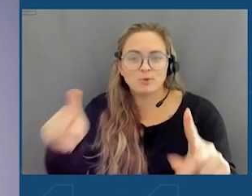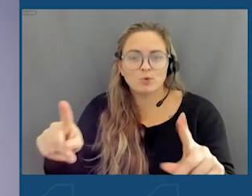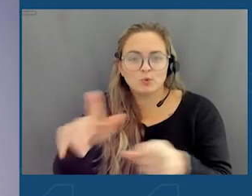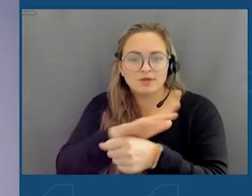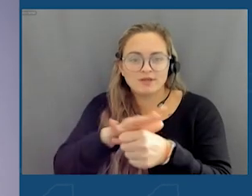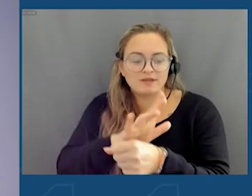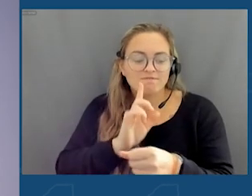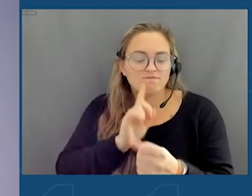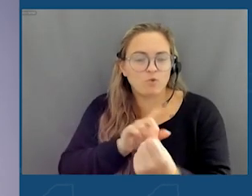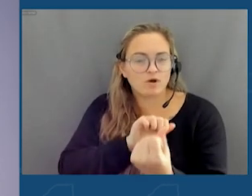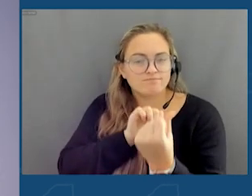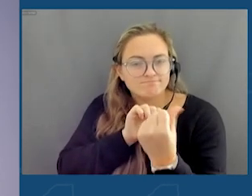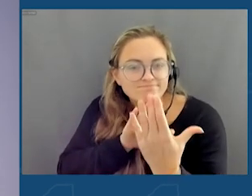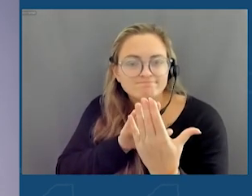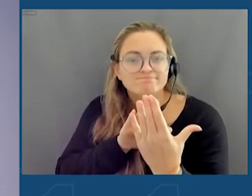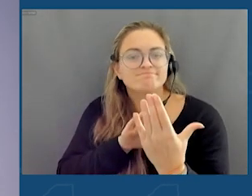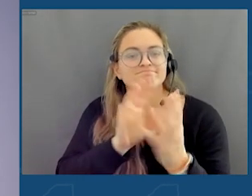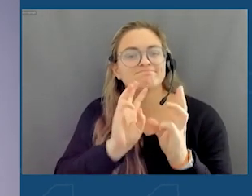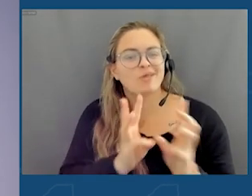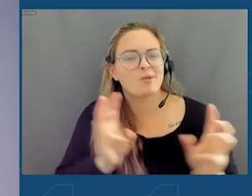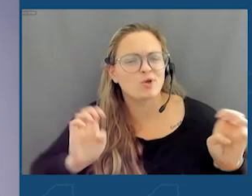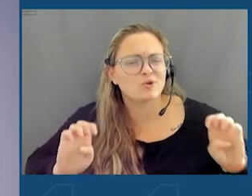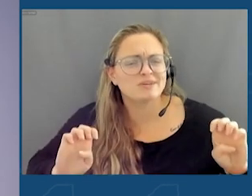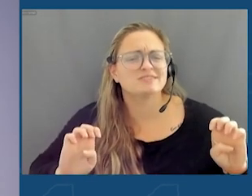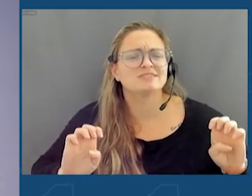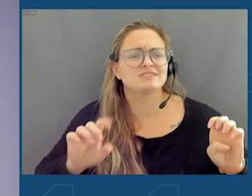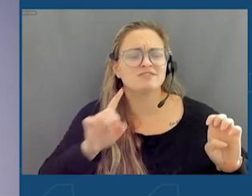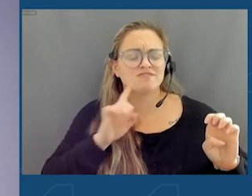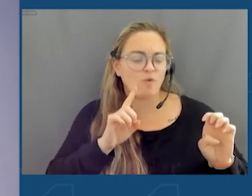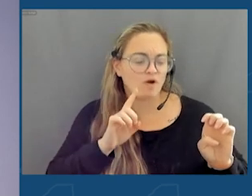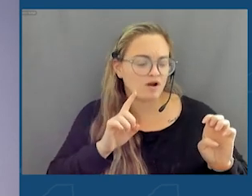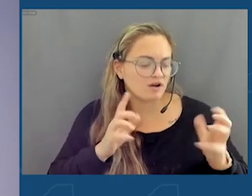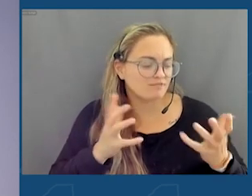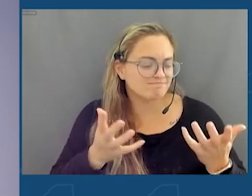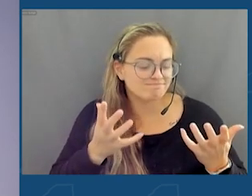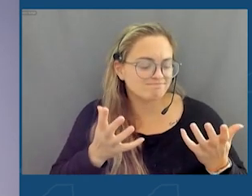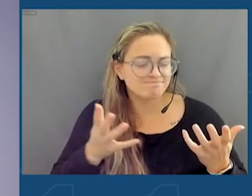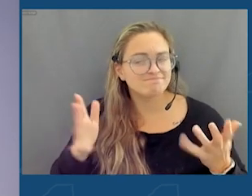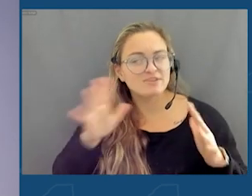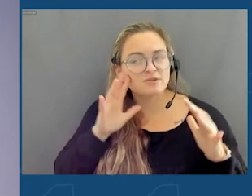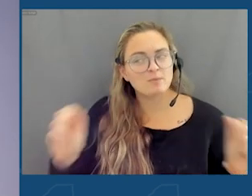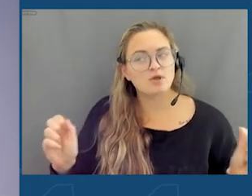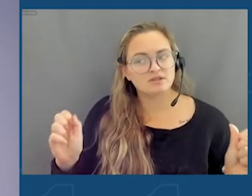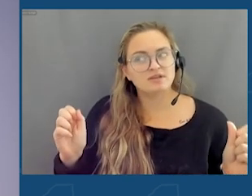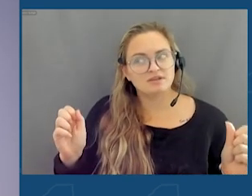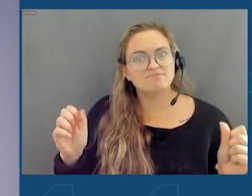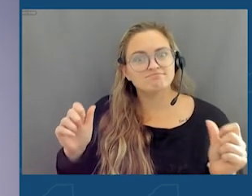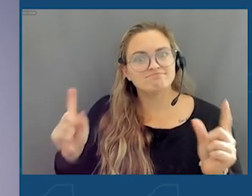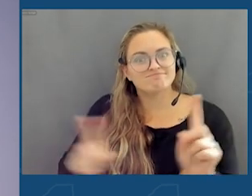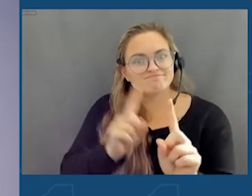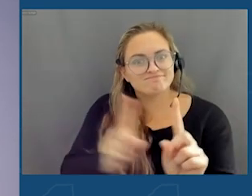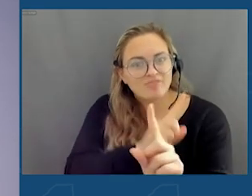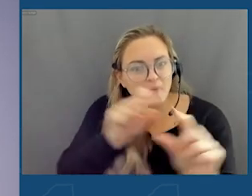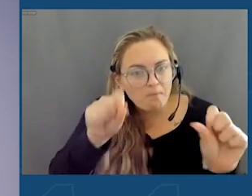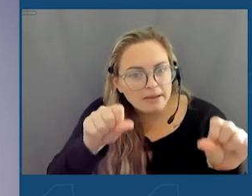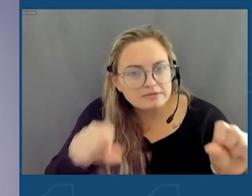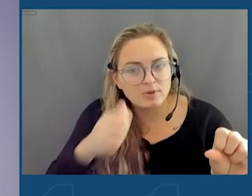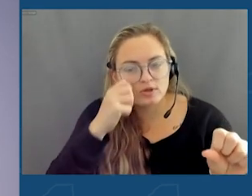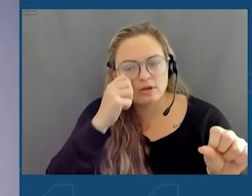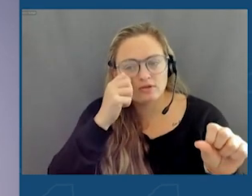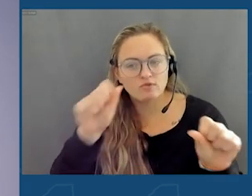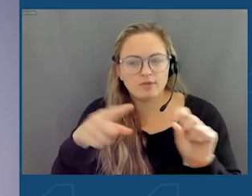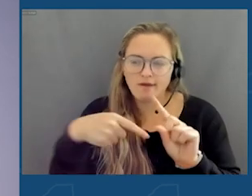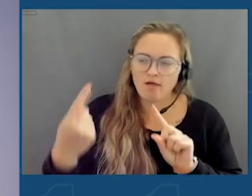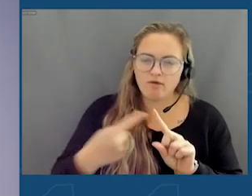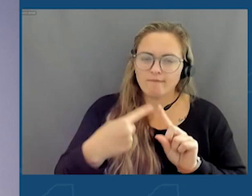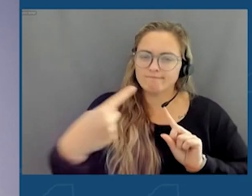on tackling the climate crisis, for chasing, as the President of the United States does, the possibilities on the other side